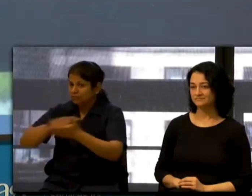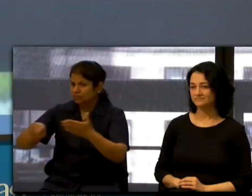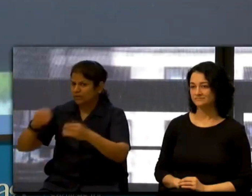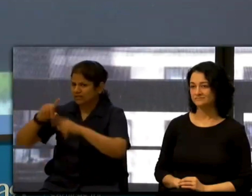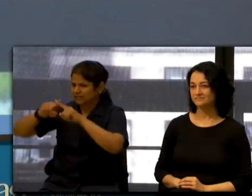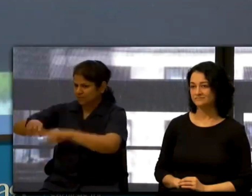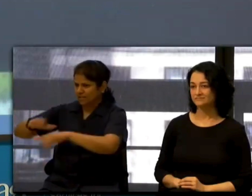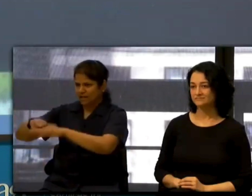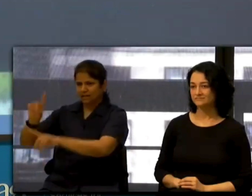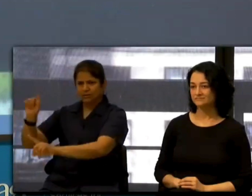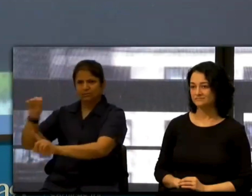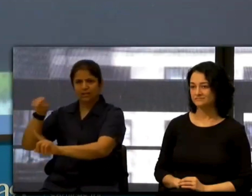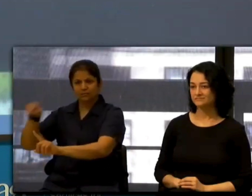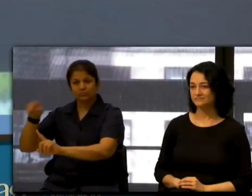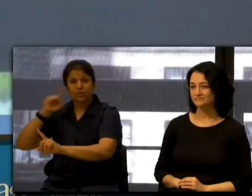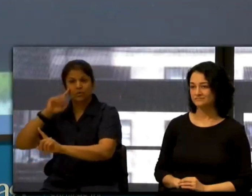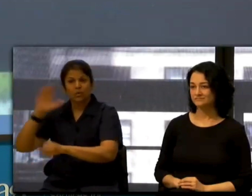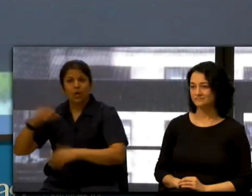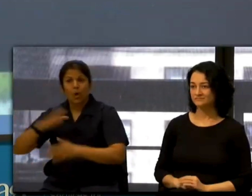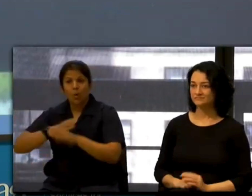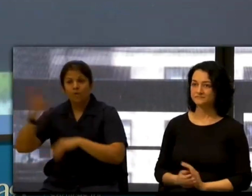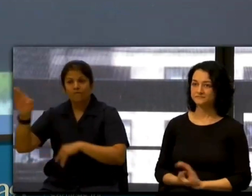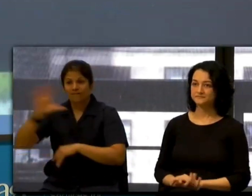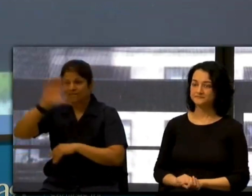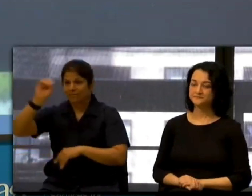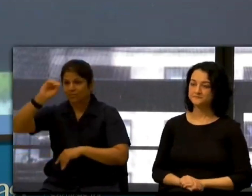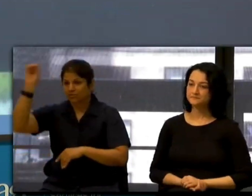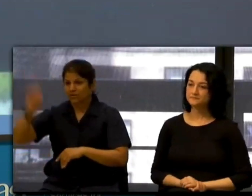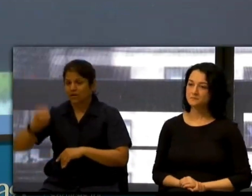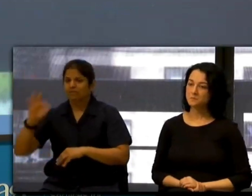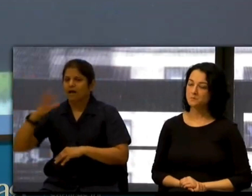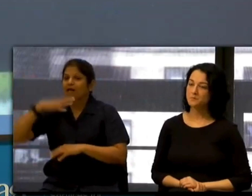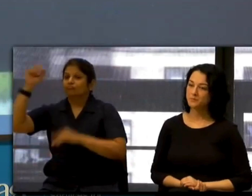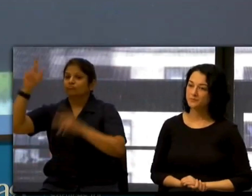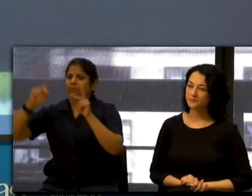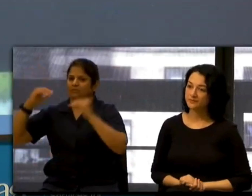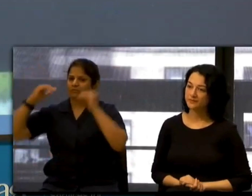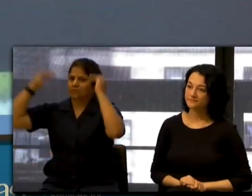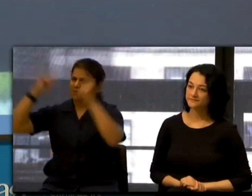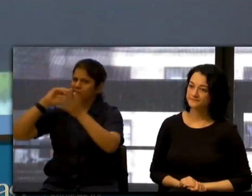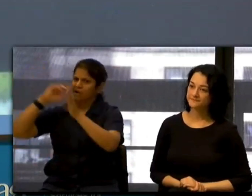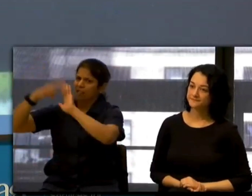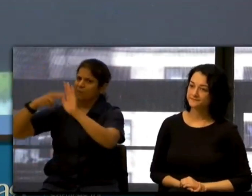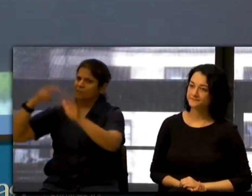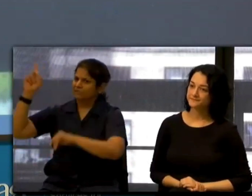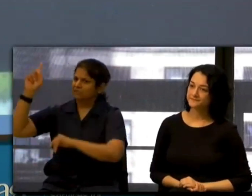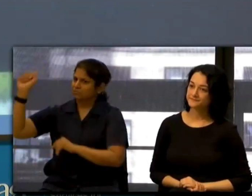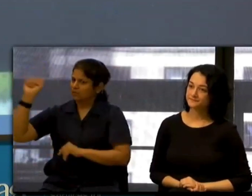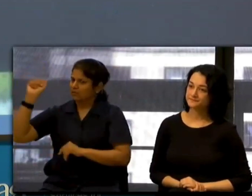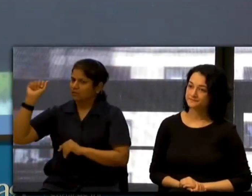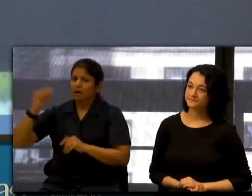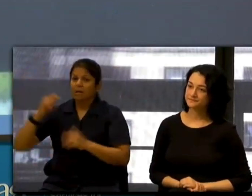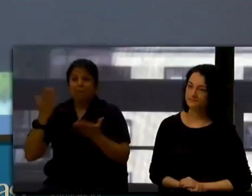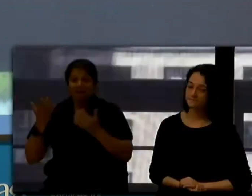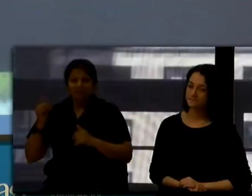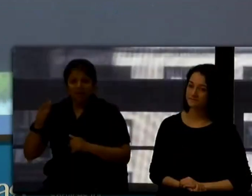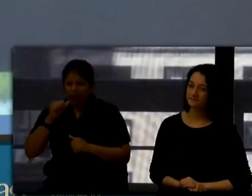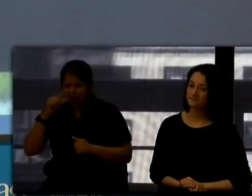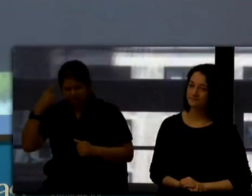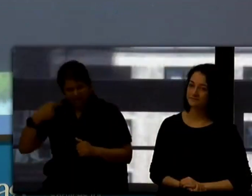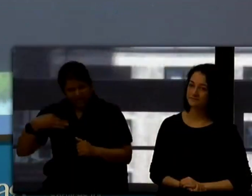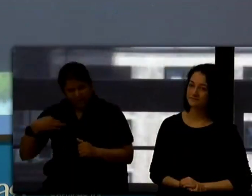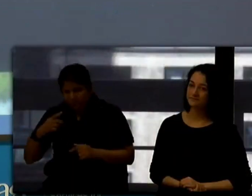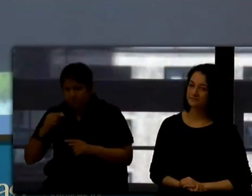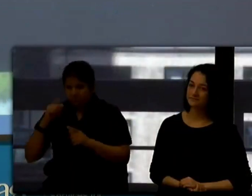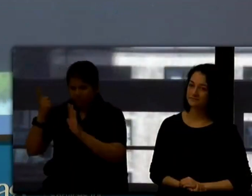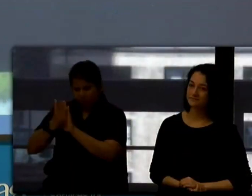older adults meet the law's definition of disability, even if they don't think of themselves that way. Among other things,